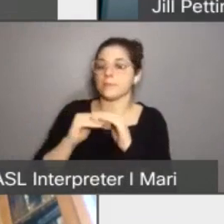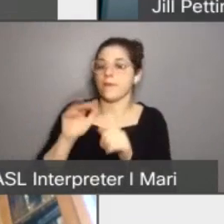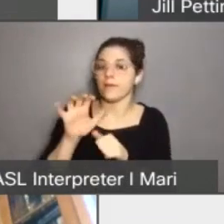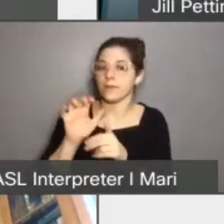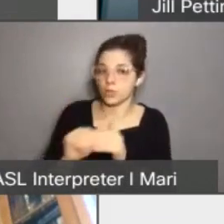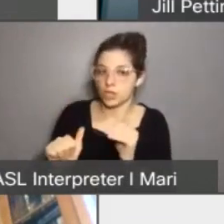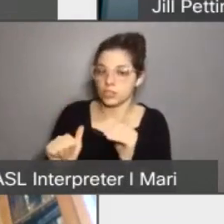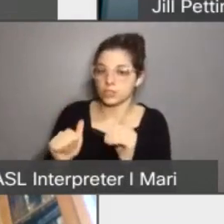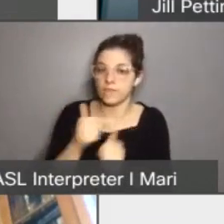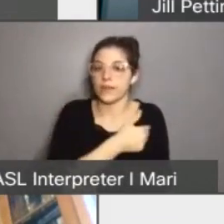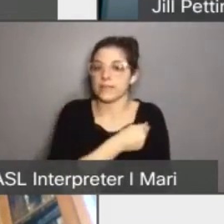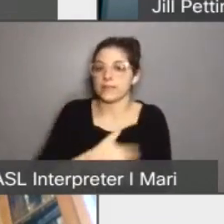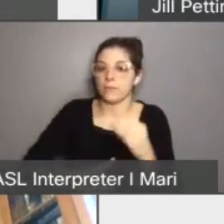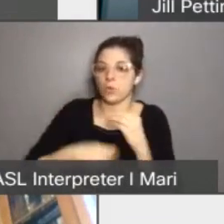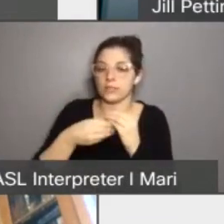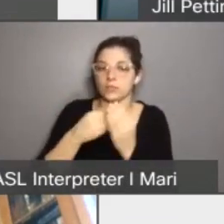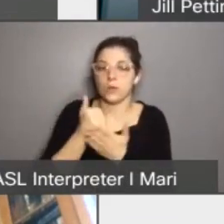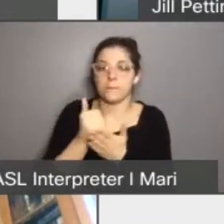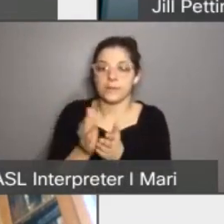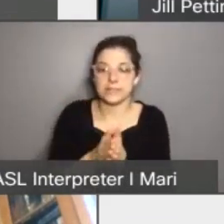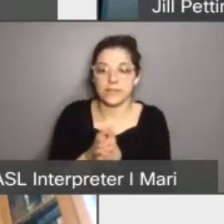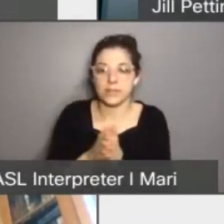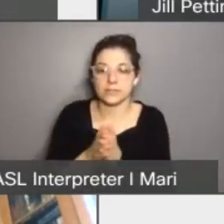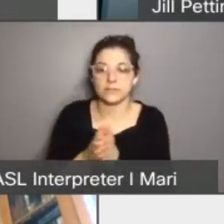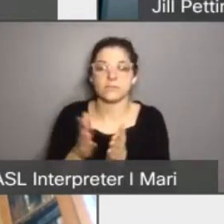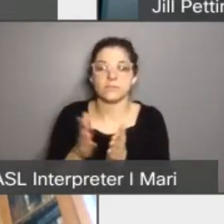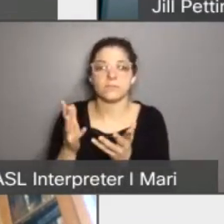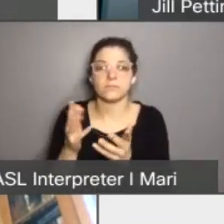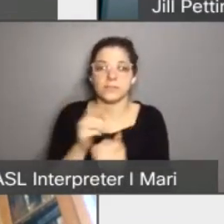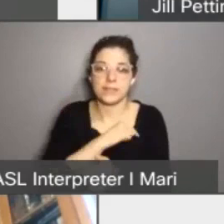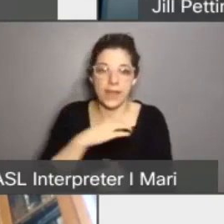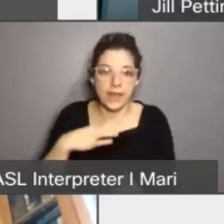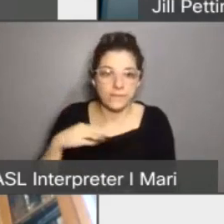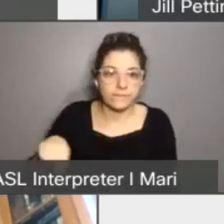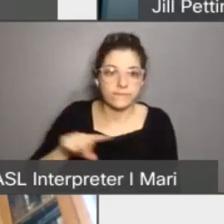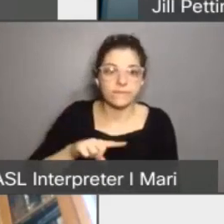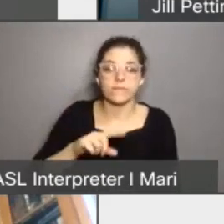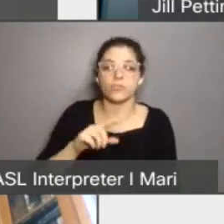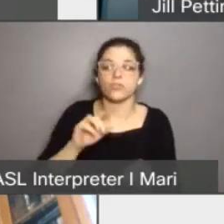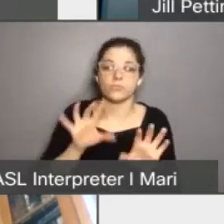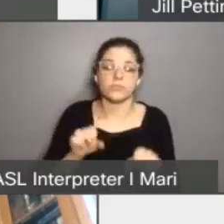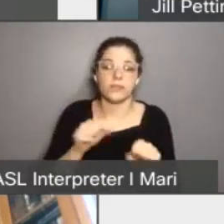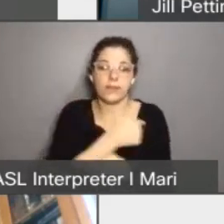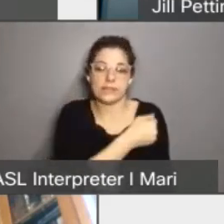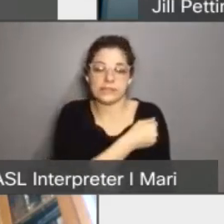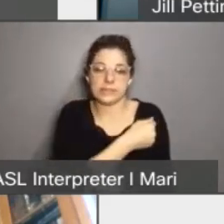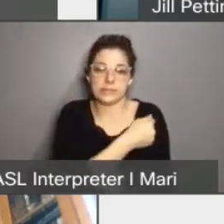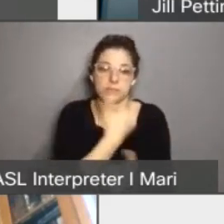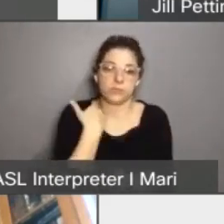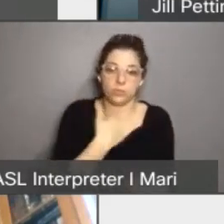as a vaccine bonus to help incentivize staff to take the vaccine. As we know,